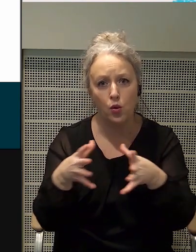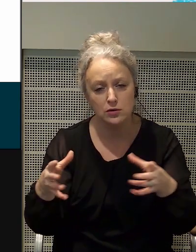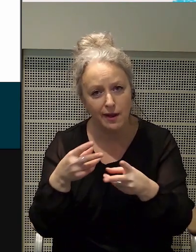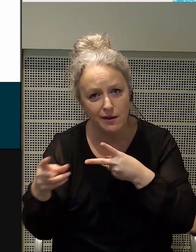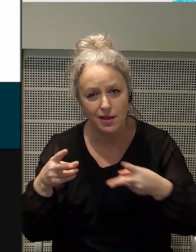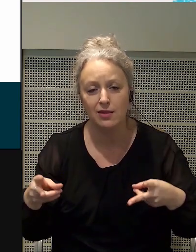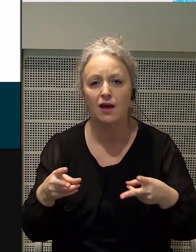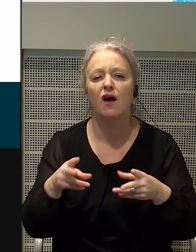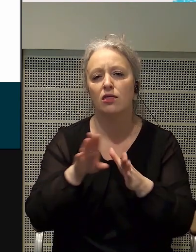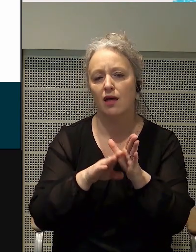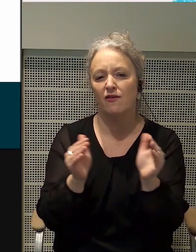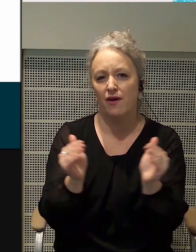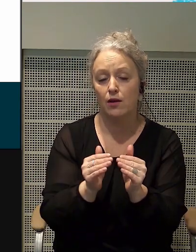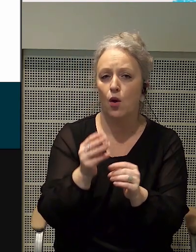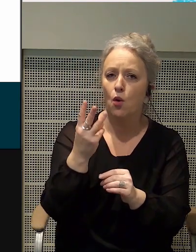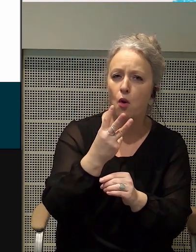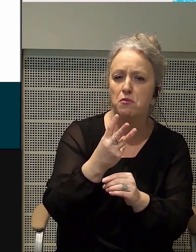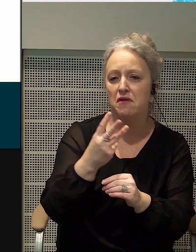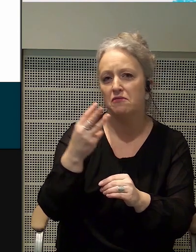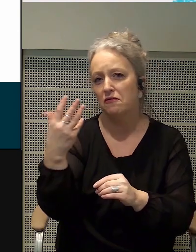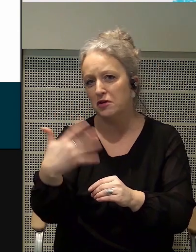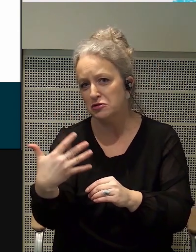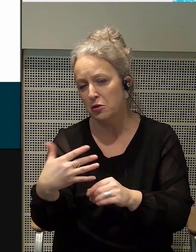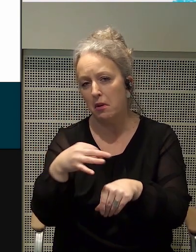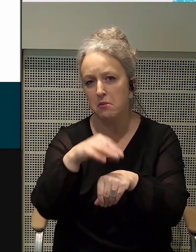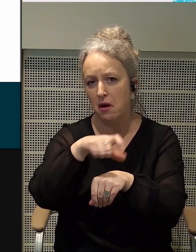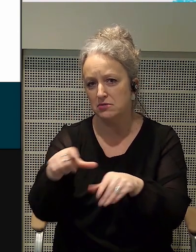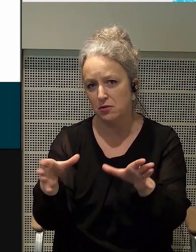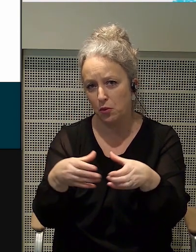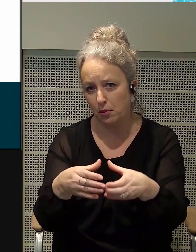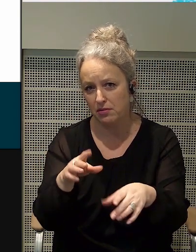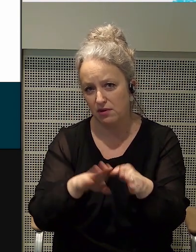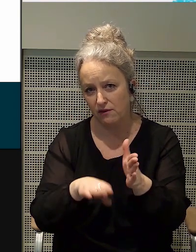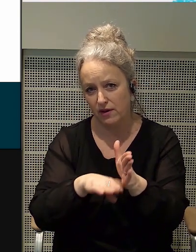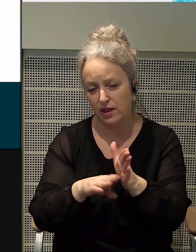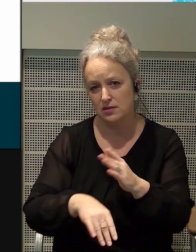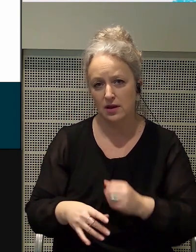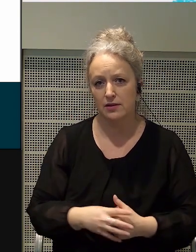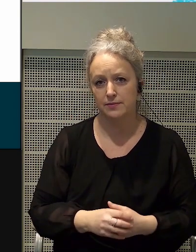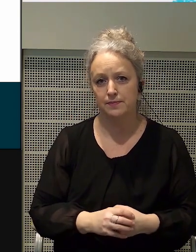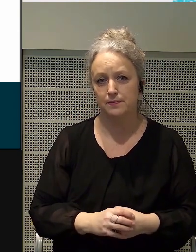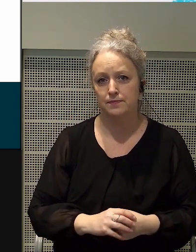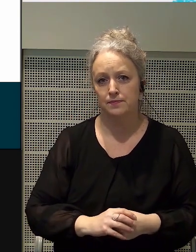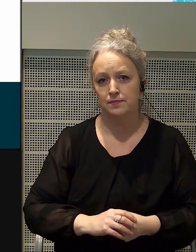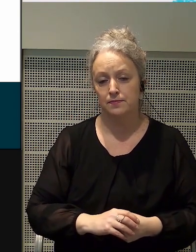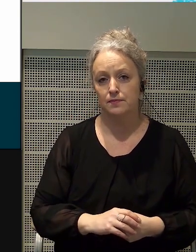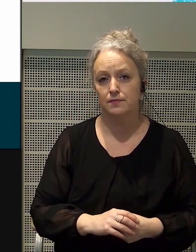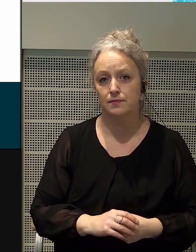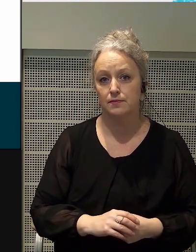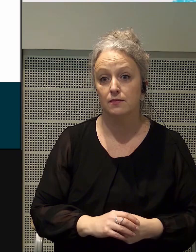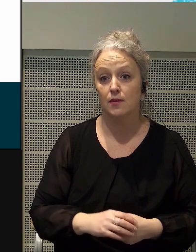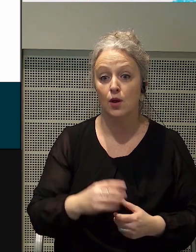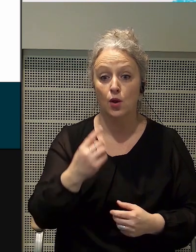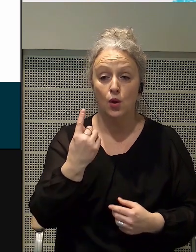it's very clear, and we have very great and clear results. One of the diseases we looked at is